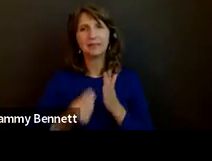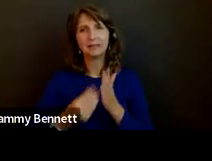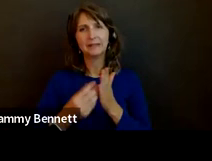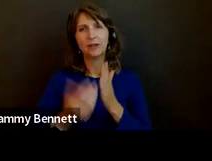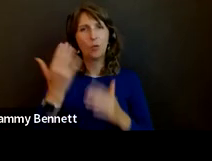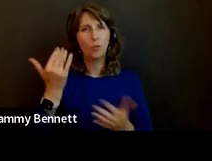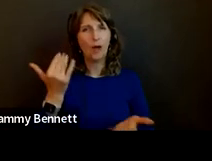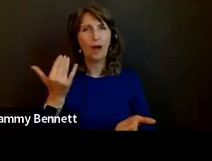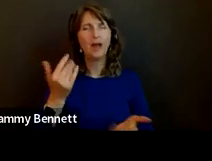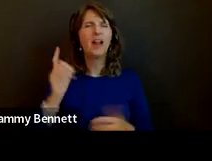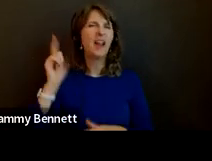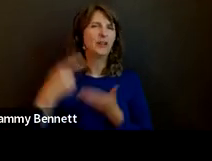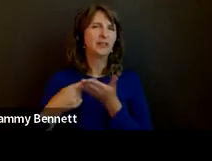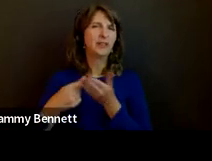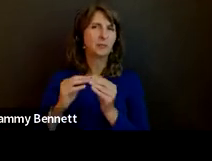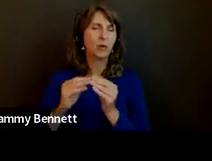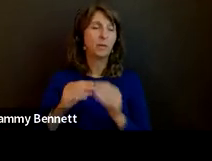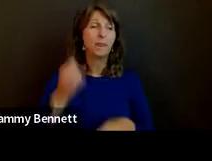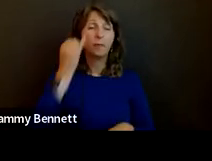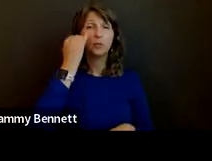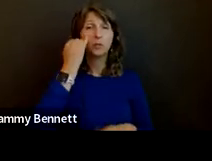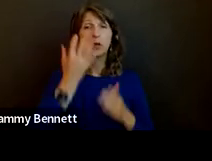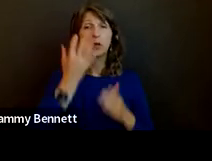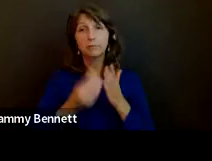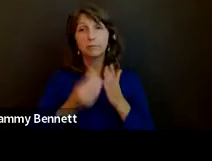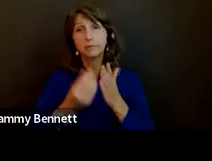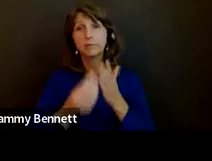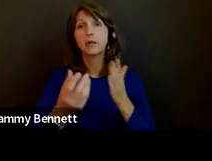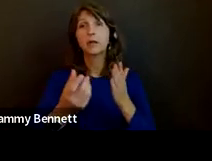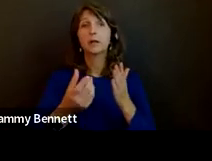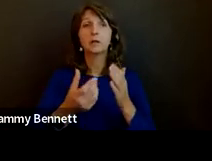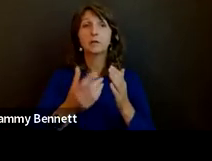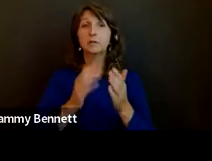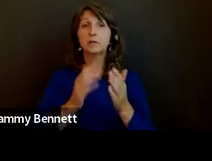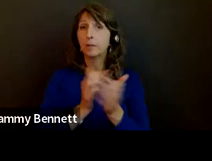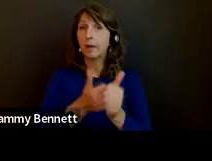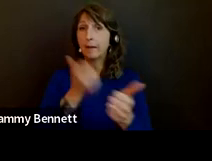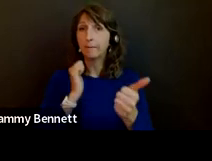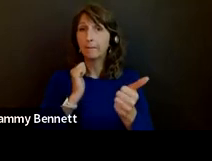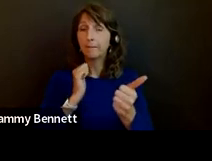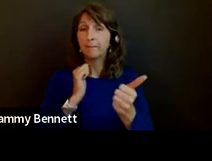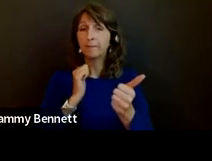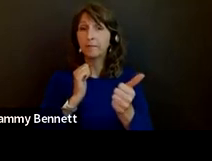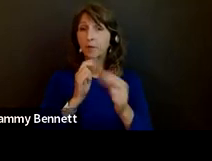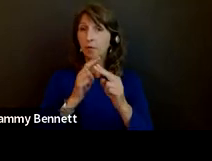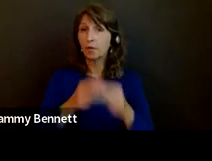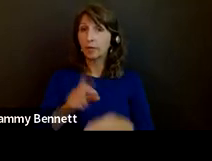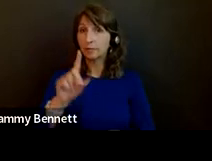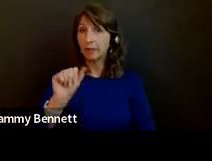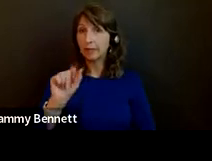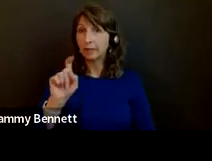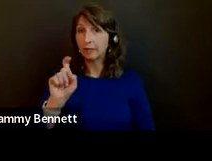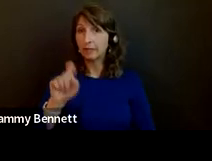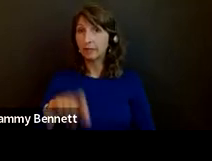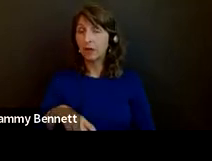absent and is also academically behind, is that a matter of disability or is it a matter of exposure? Because